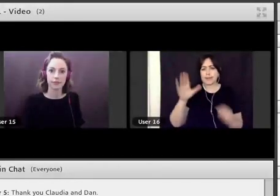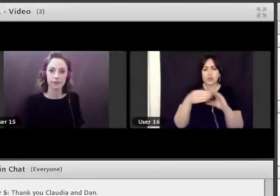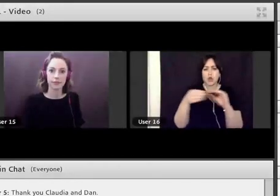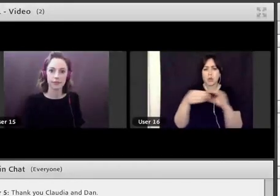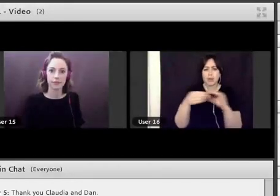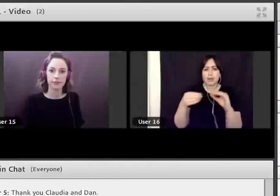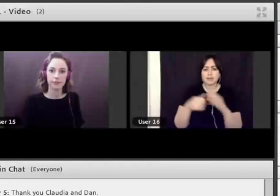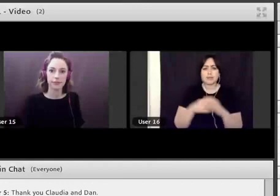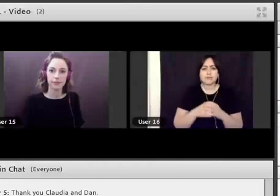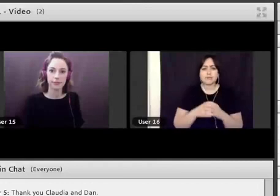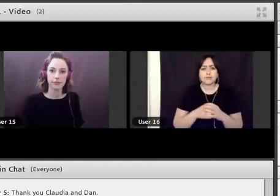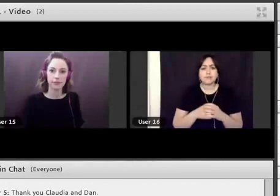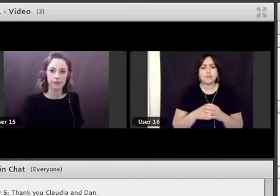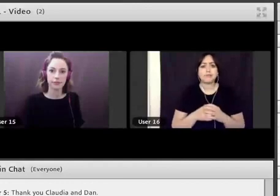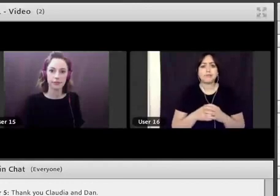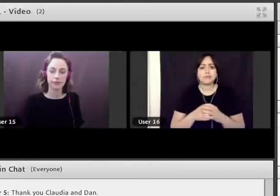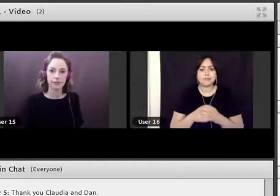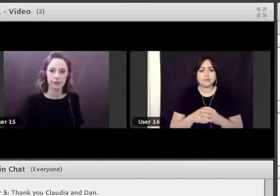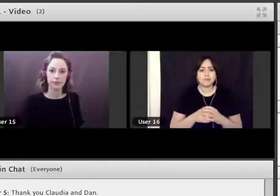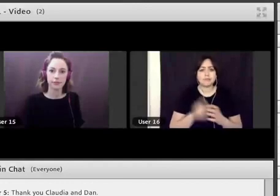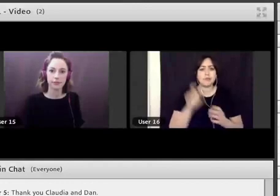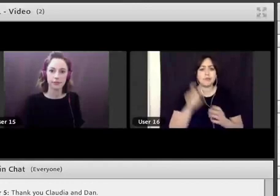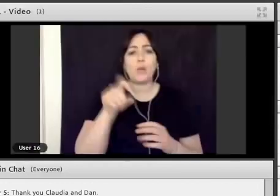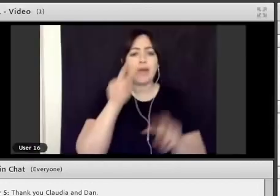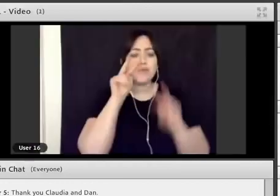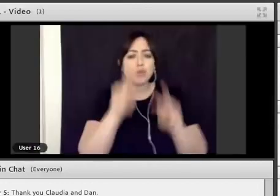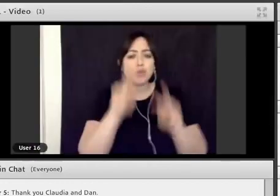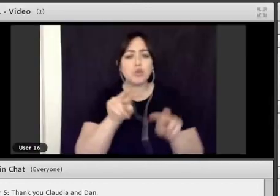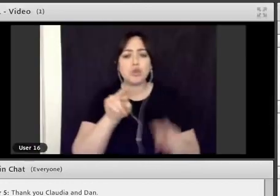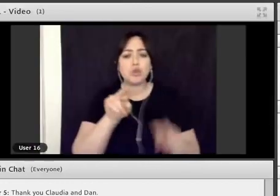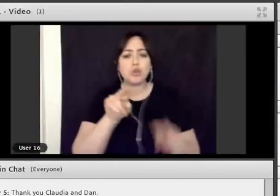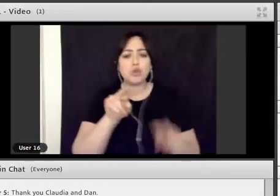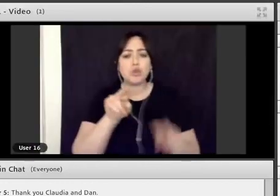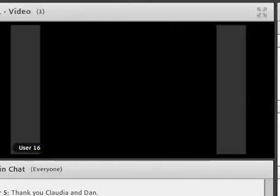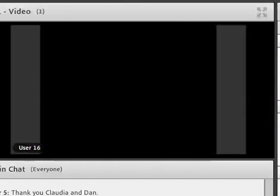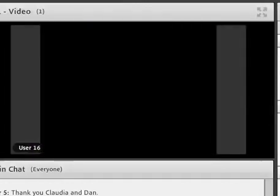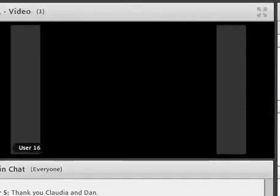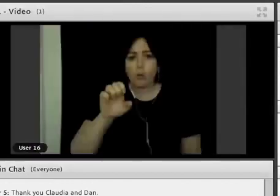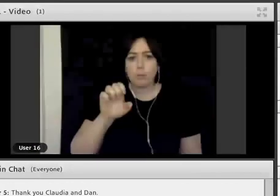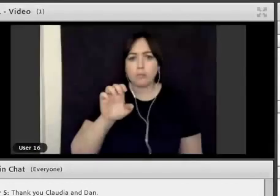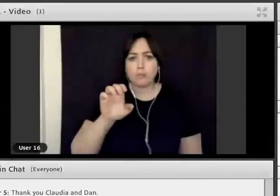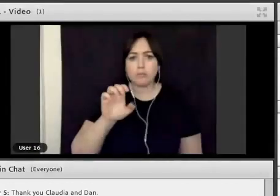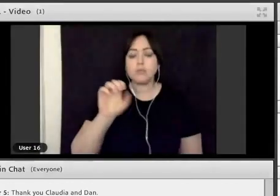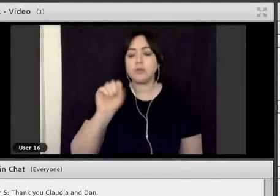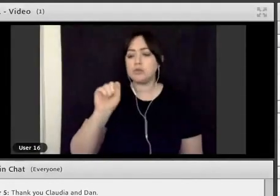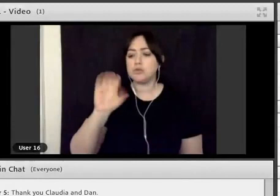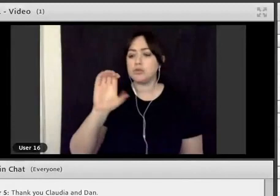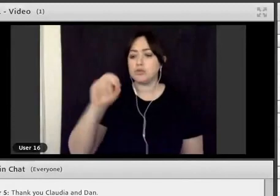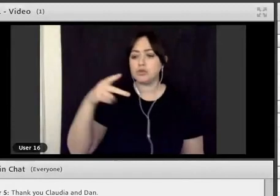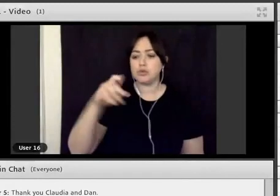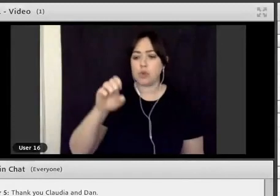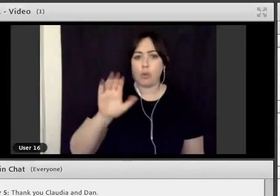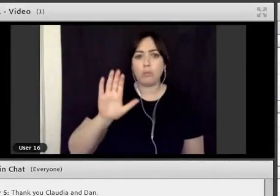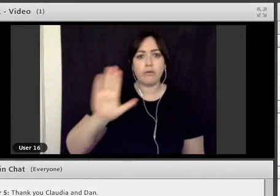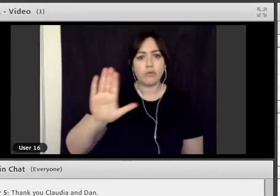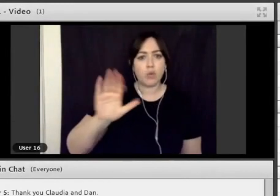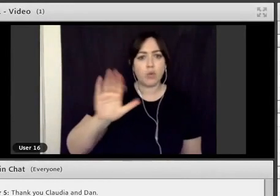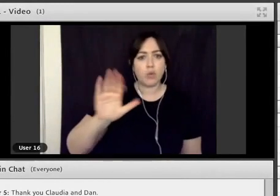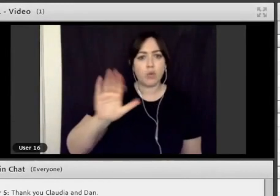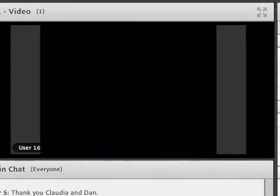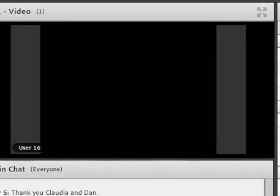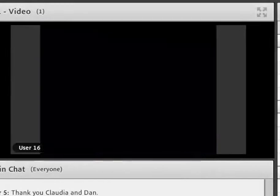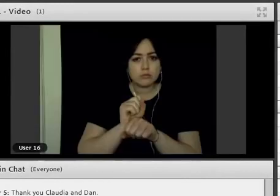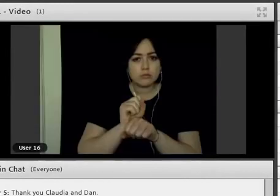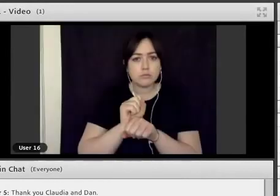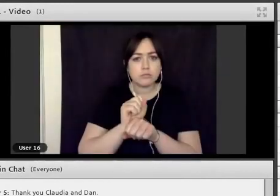scope of the data collection is. What is the scope of the work that you're doing? And it goes back to the purpose that the